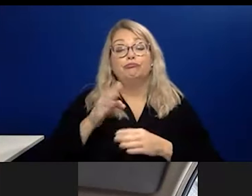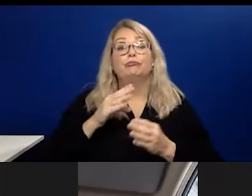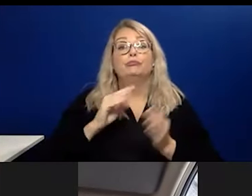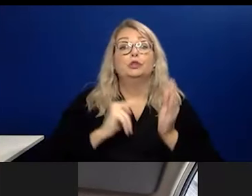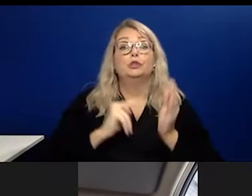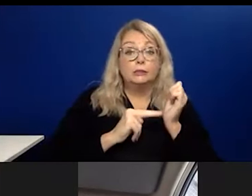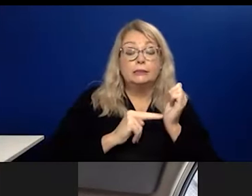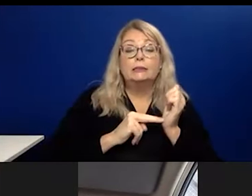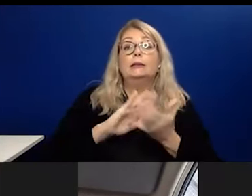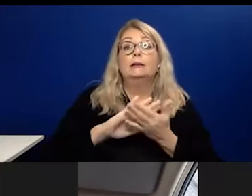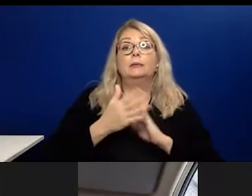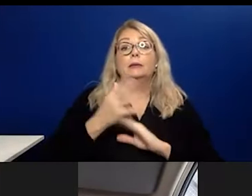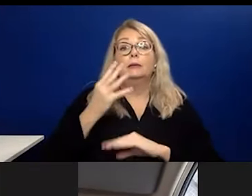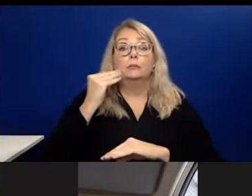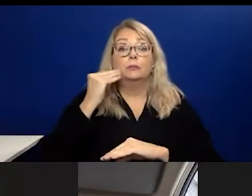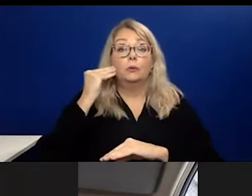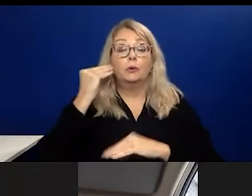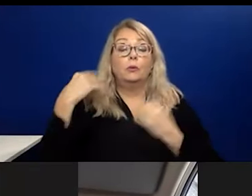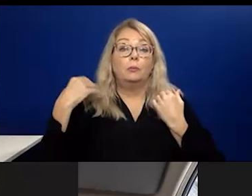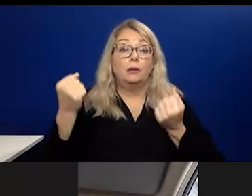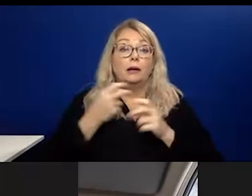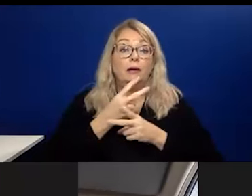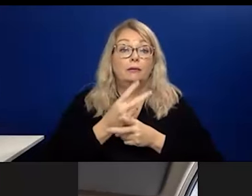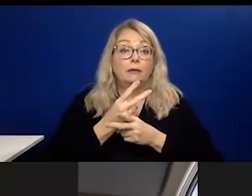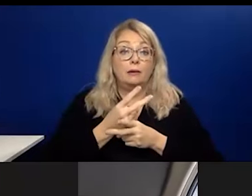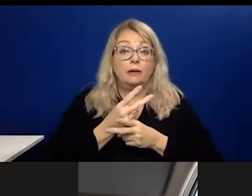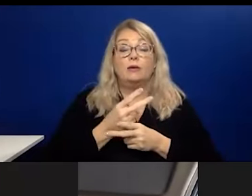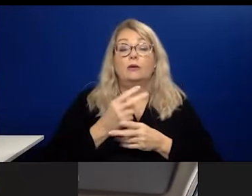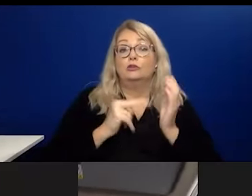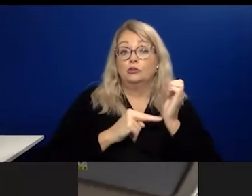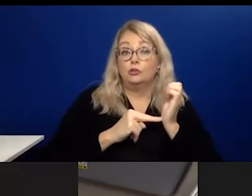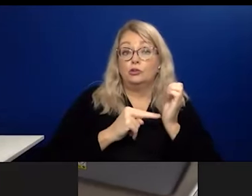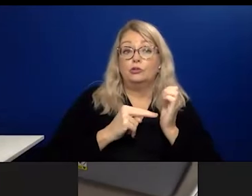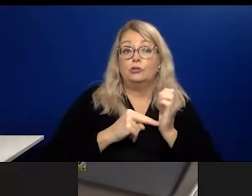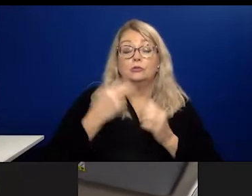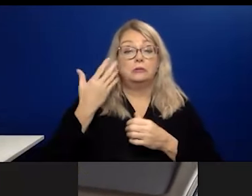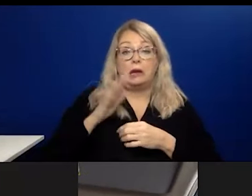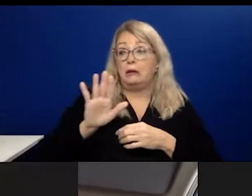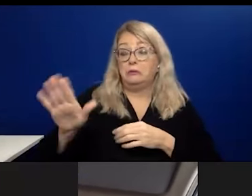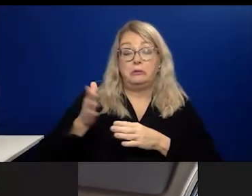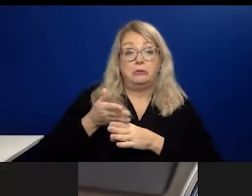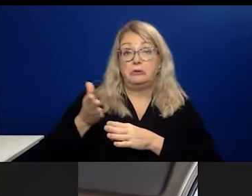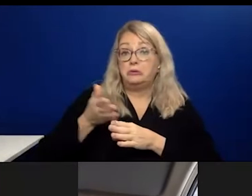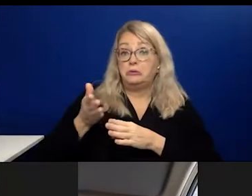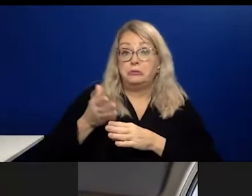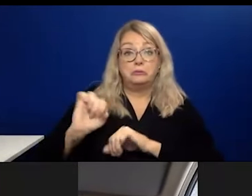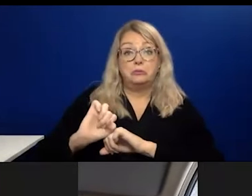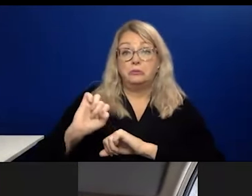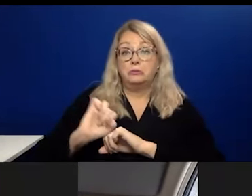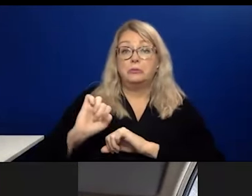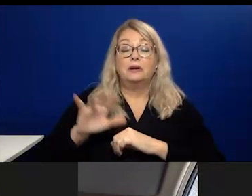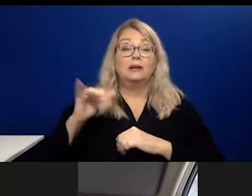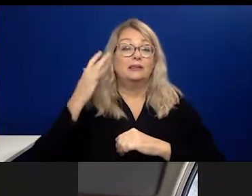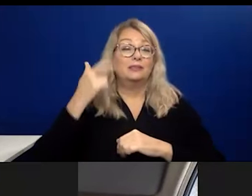care nurse, and she really loves it. But I don't know really what she does, much about her experiences. So that's why I'm here